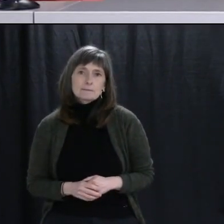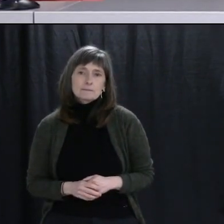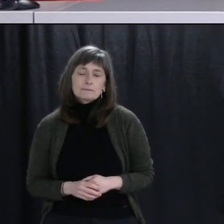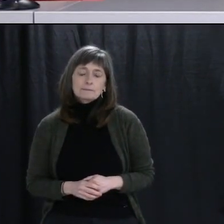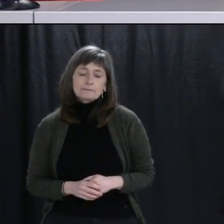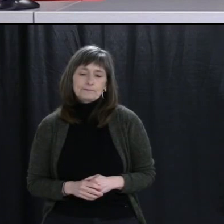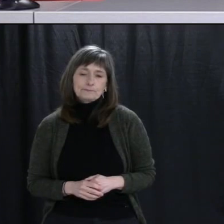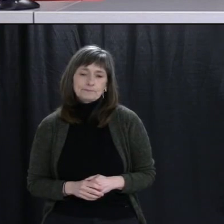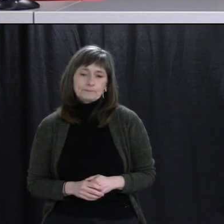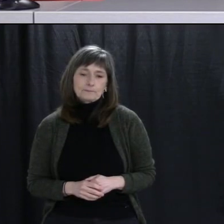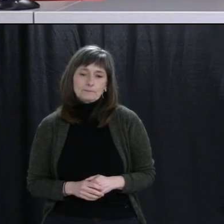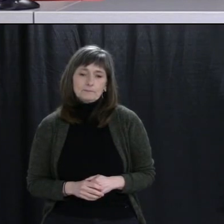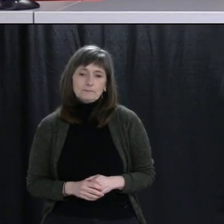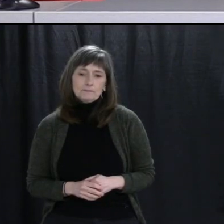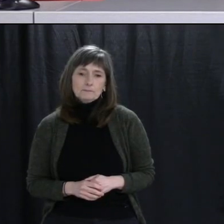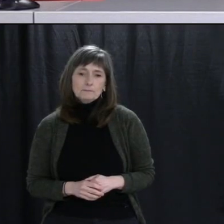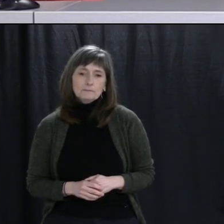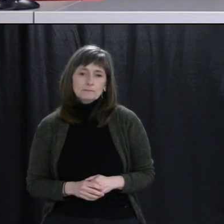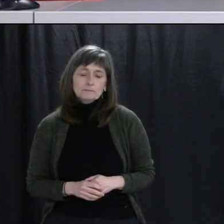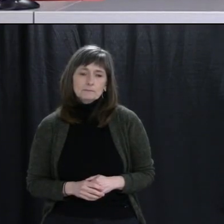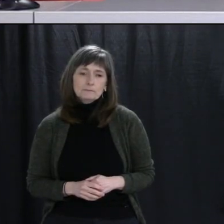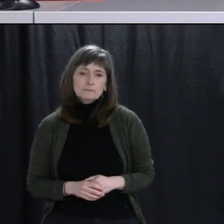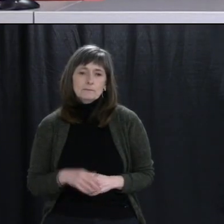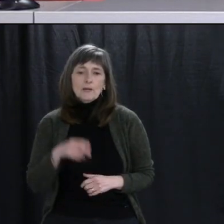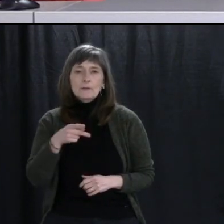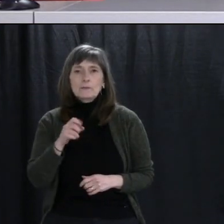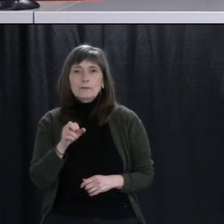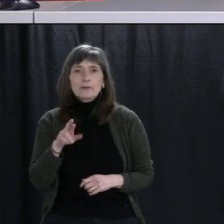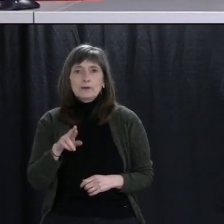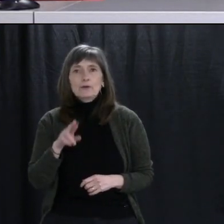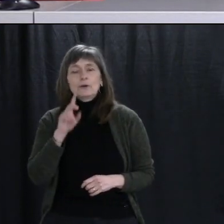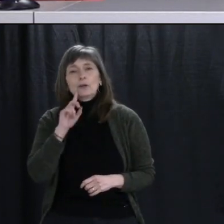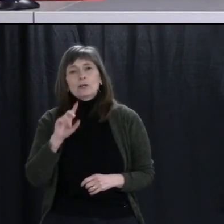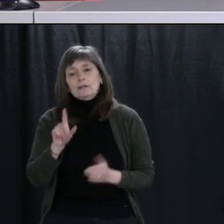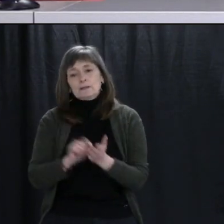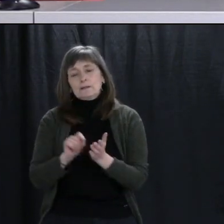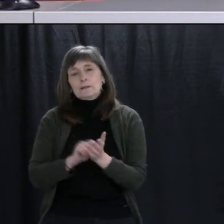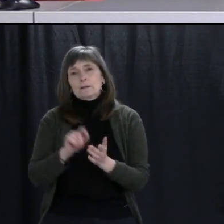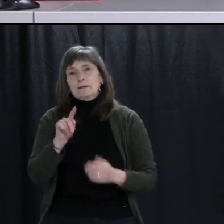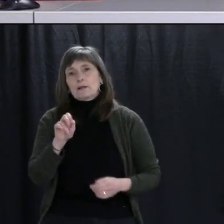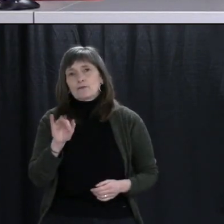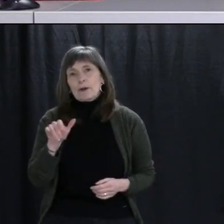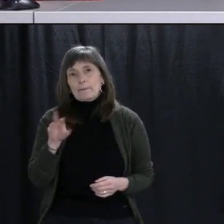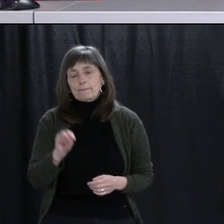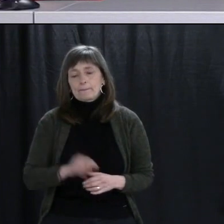Thank you. The next question is from Peter Jackson from The Telegram. Please go ahead.